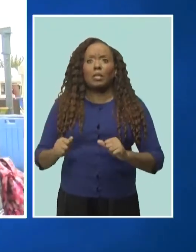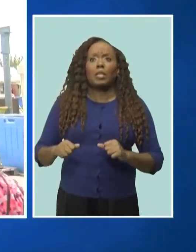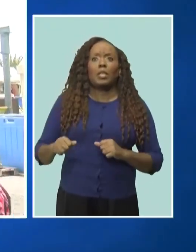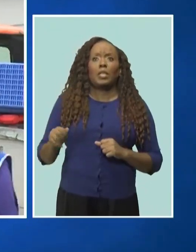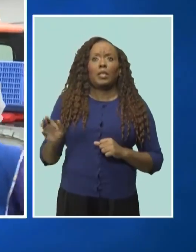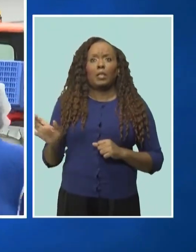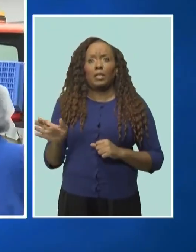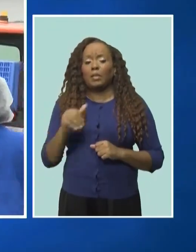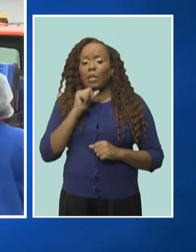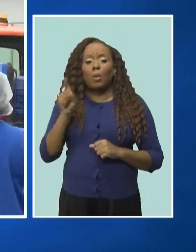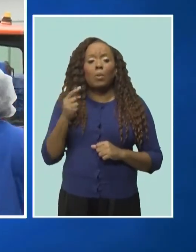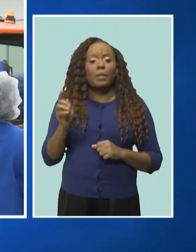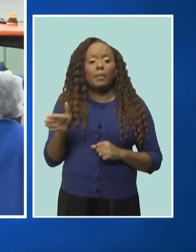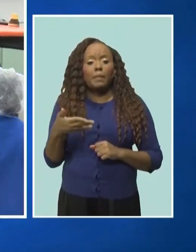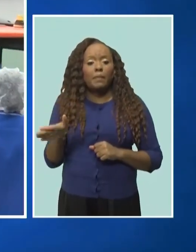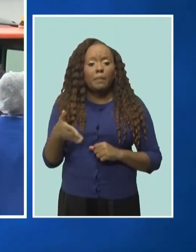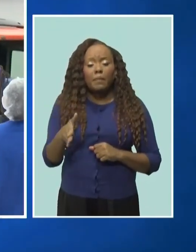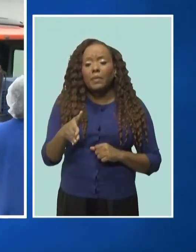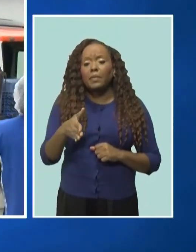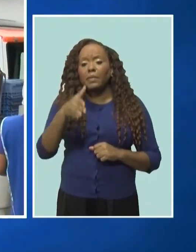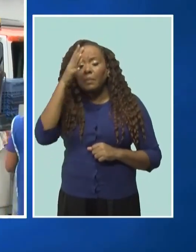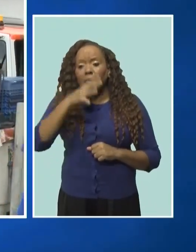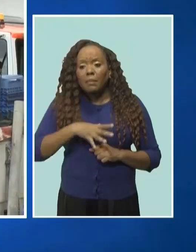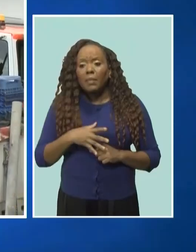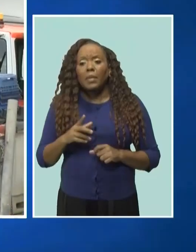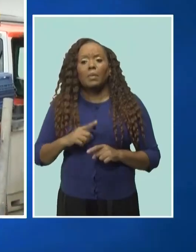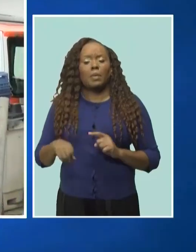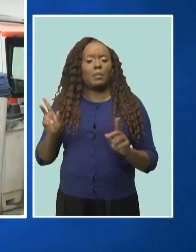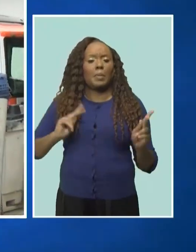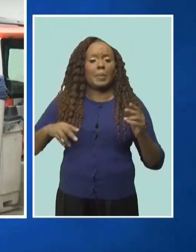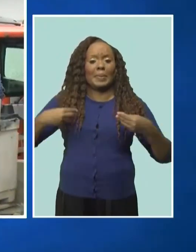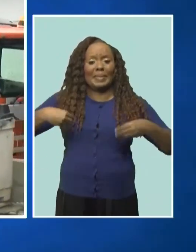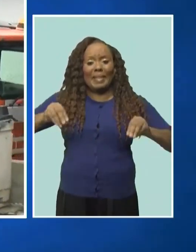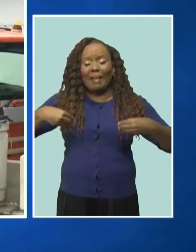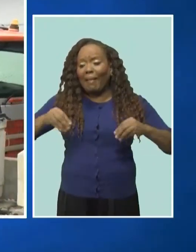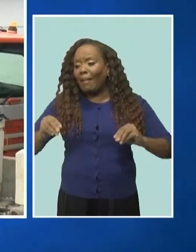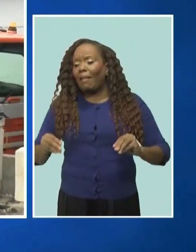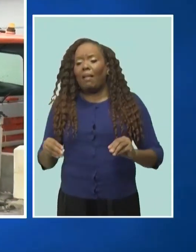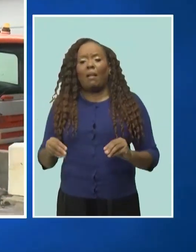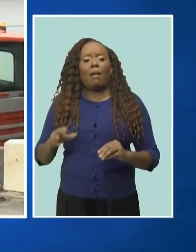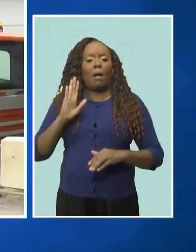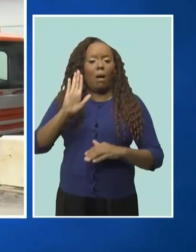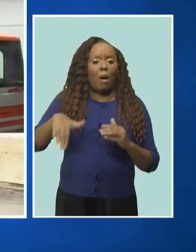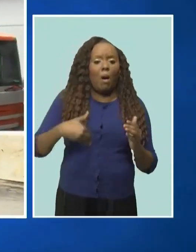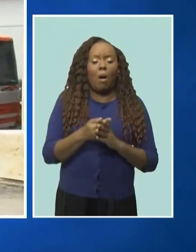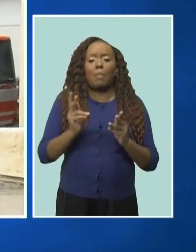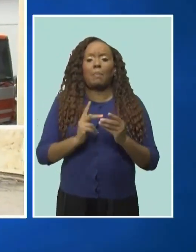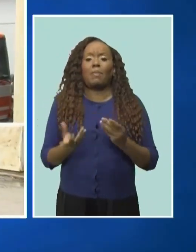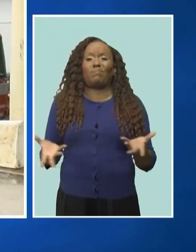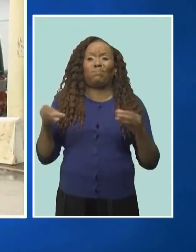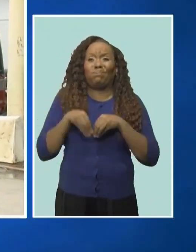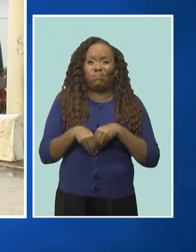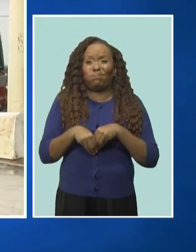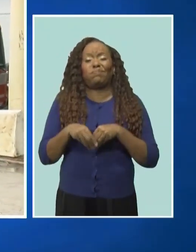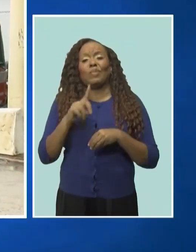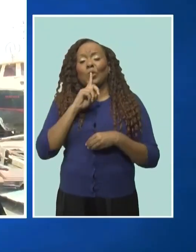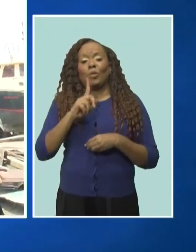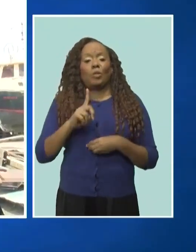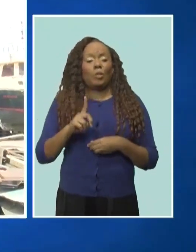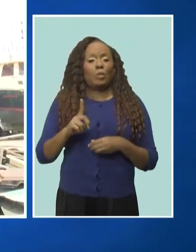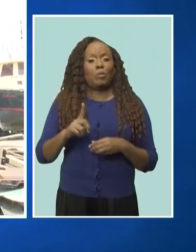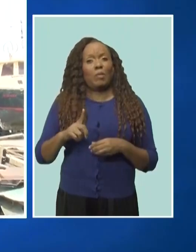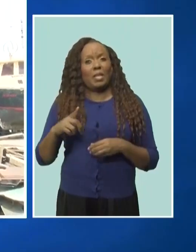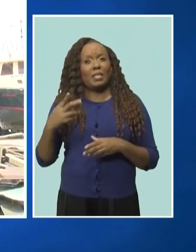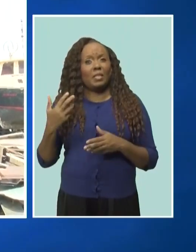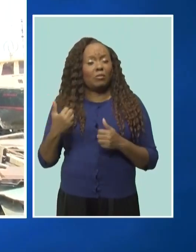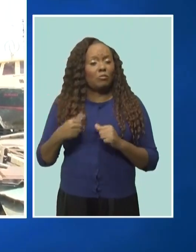only fishermen but hawkers, and what affect all of us, and we need that togetherness spirit to pull through this difficult time.